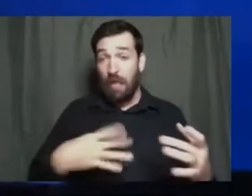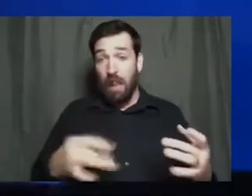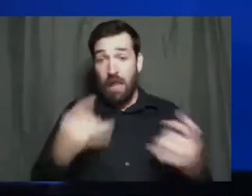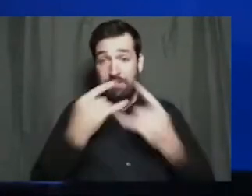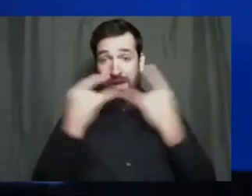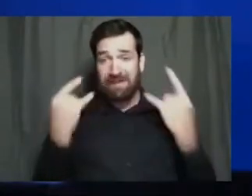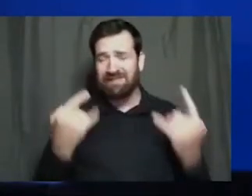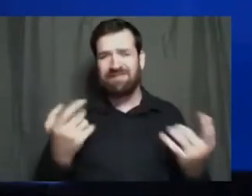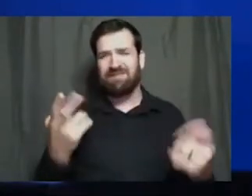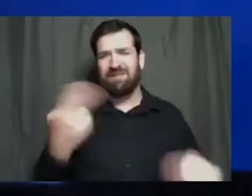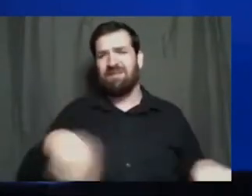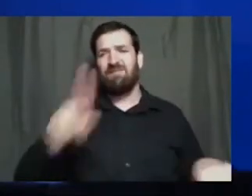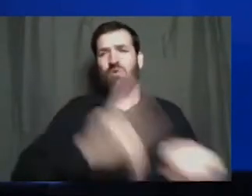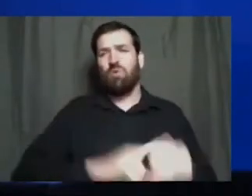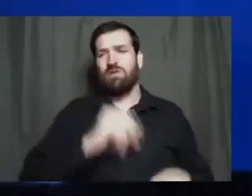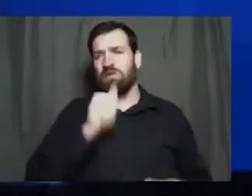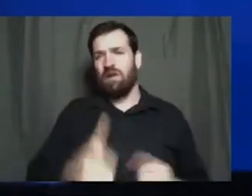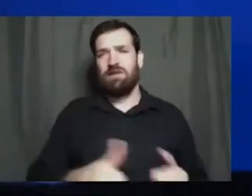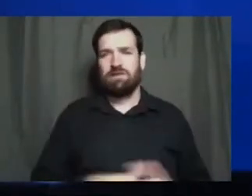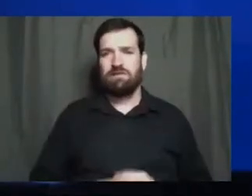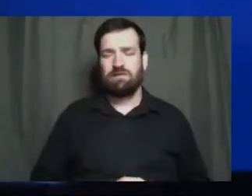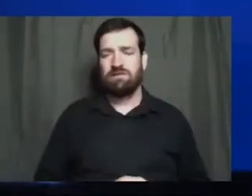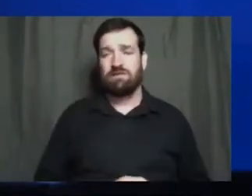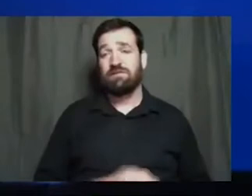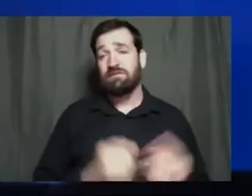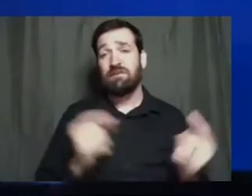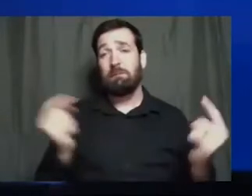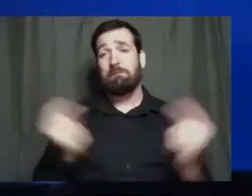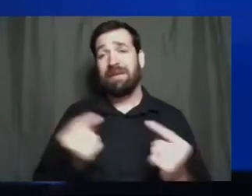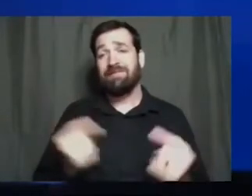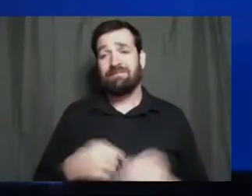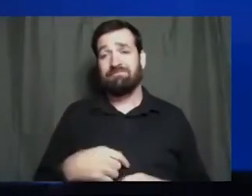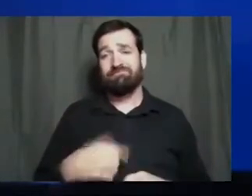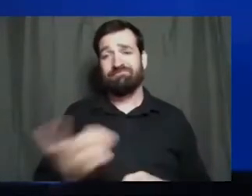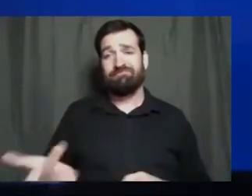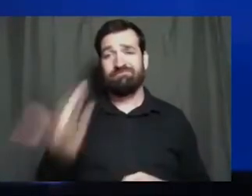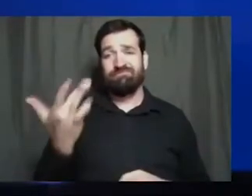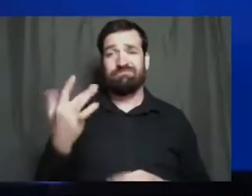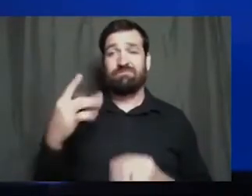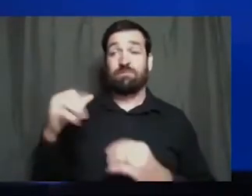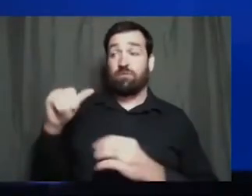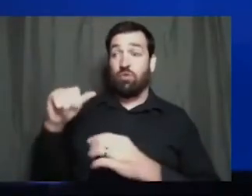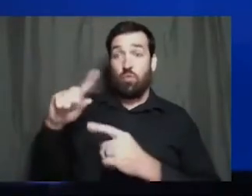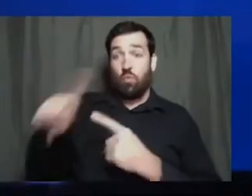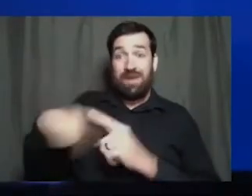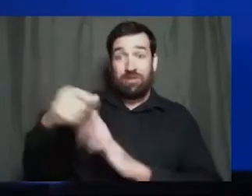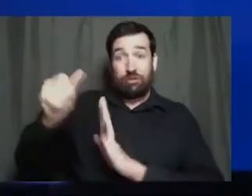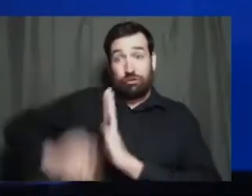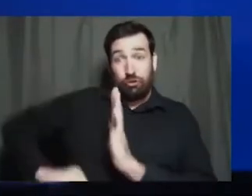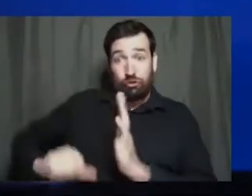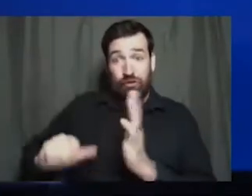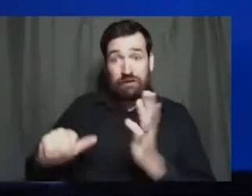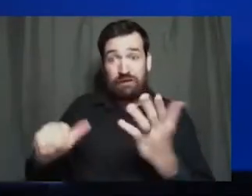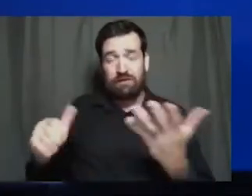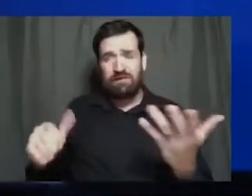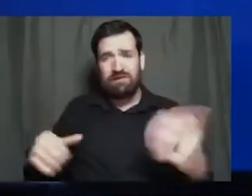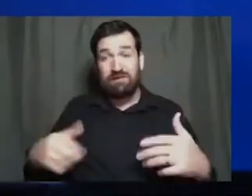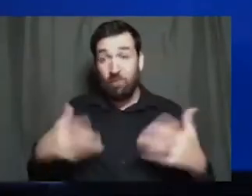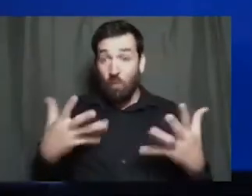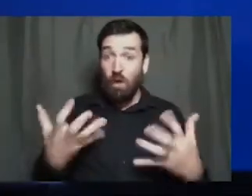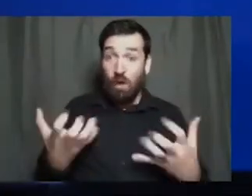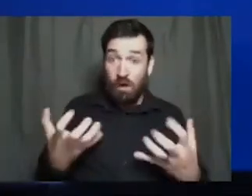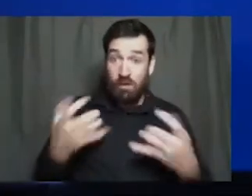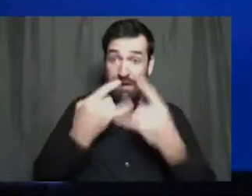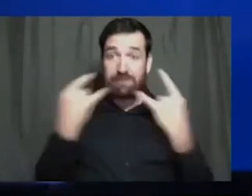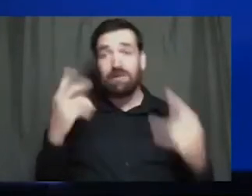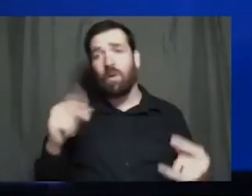masks. It's a pain. It's a pain even when you're in the operating room. You're doing a surgery. Do you really want to wear a mask? Not really. But you wear the mask